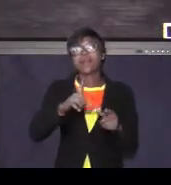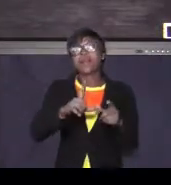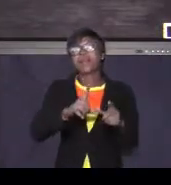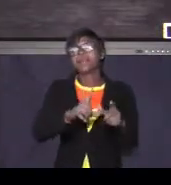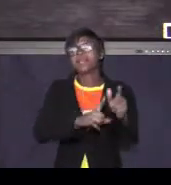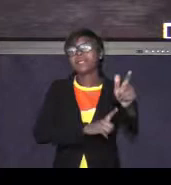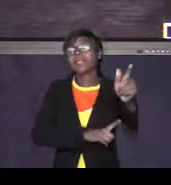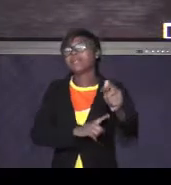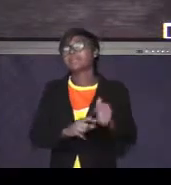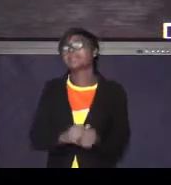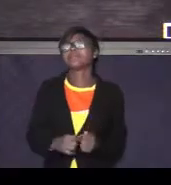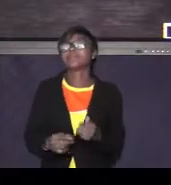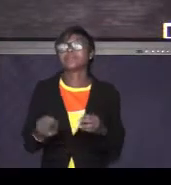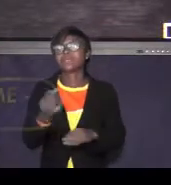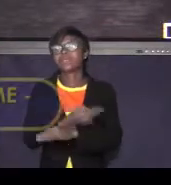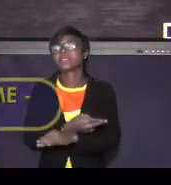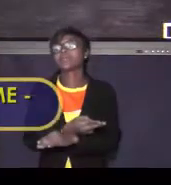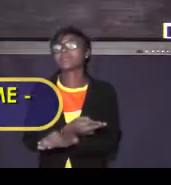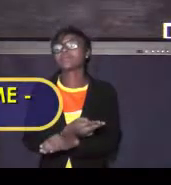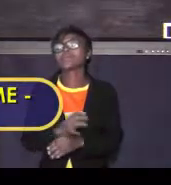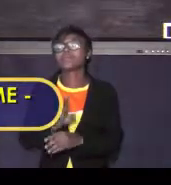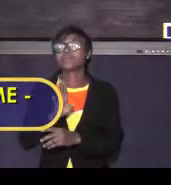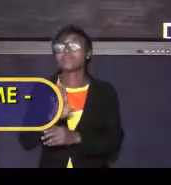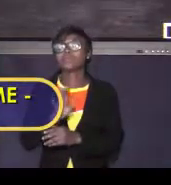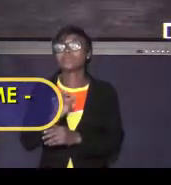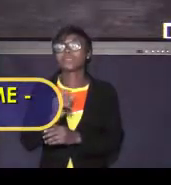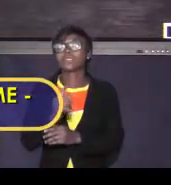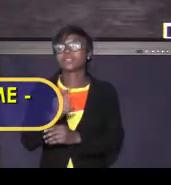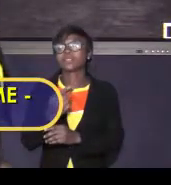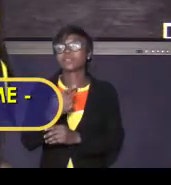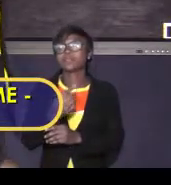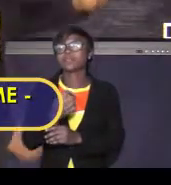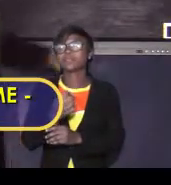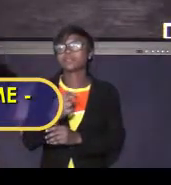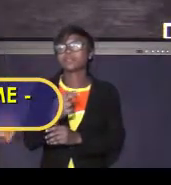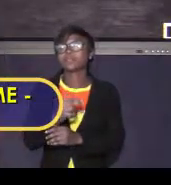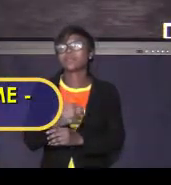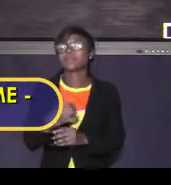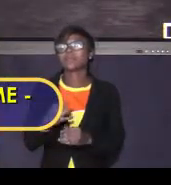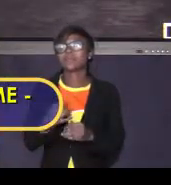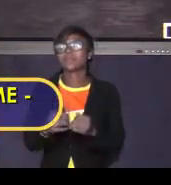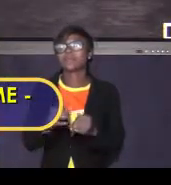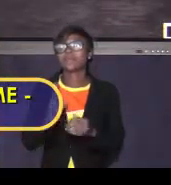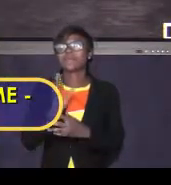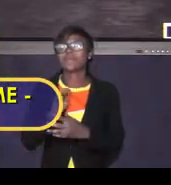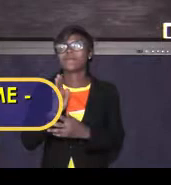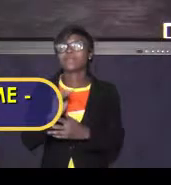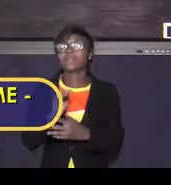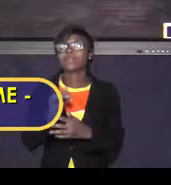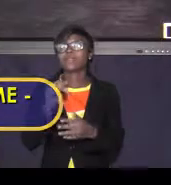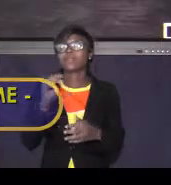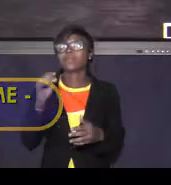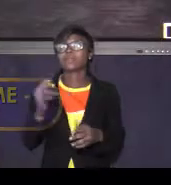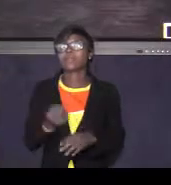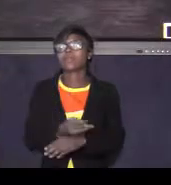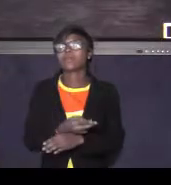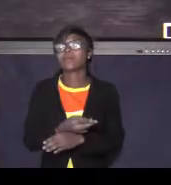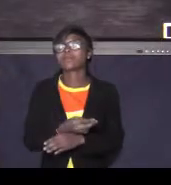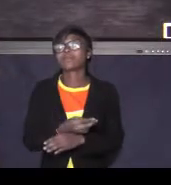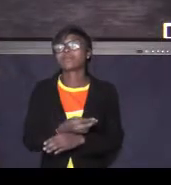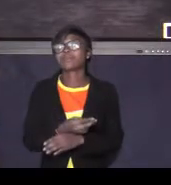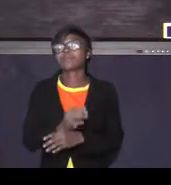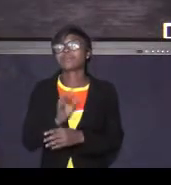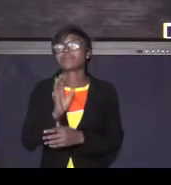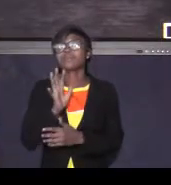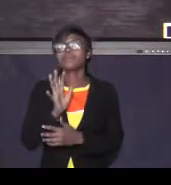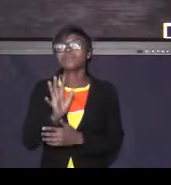15 centimeters times 5 centimeters. So I write that here. 15 centimeters times 5 centimeters. That